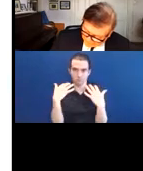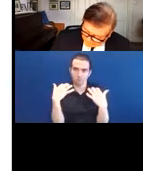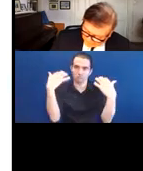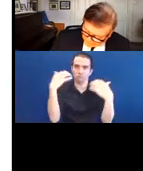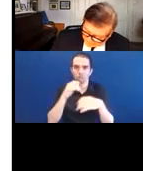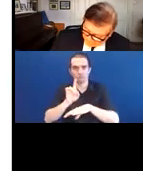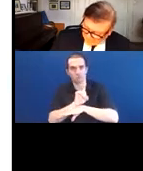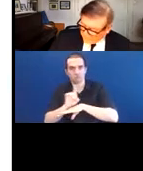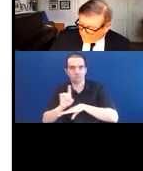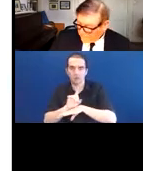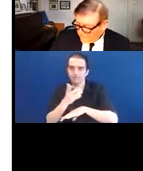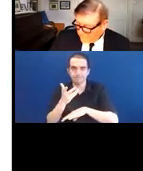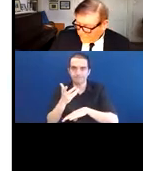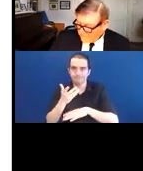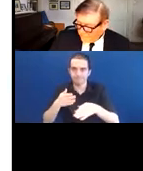Then